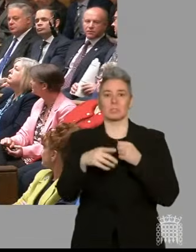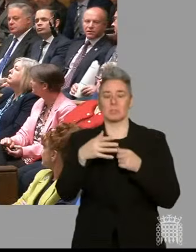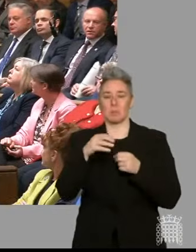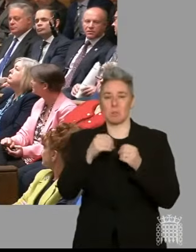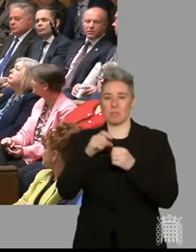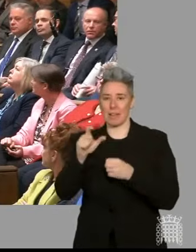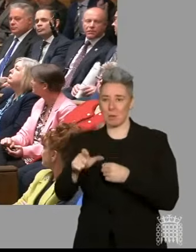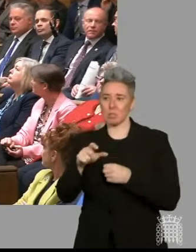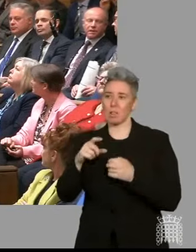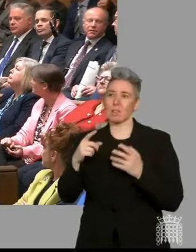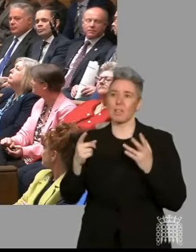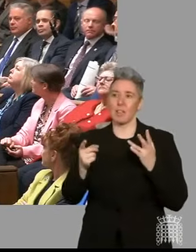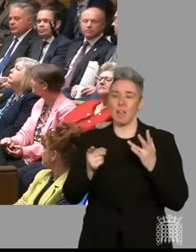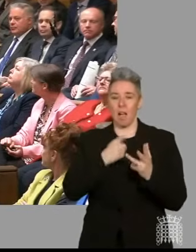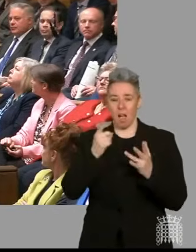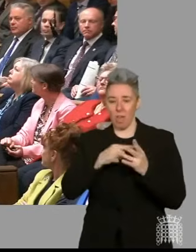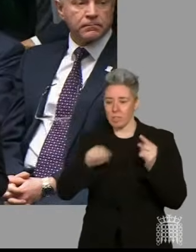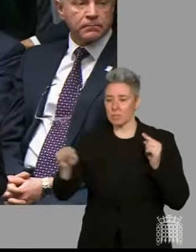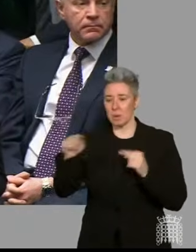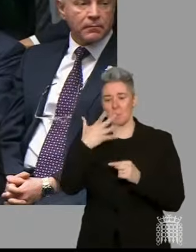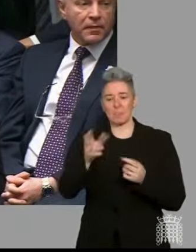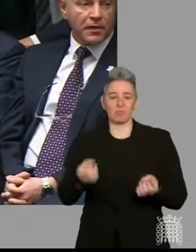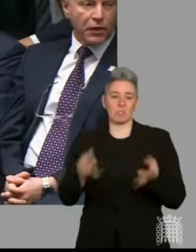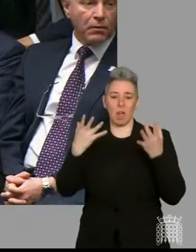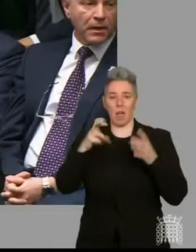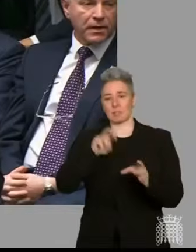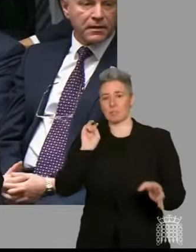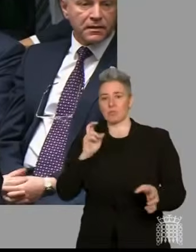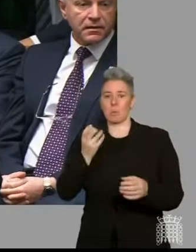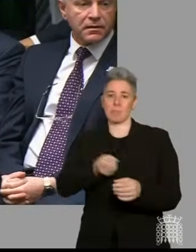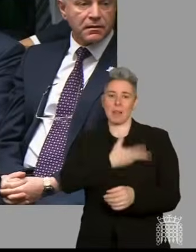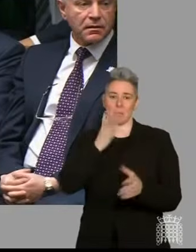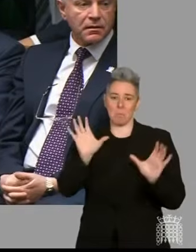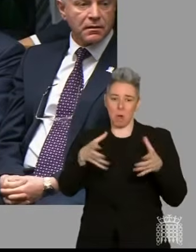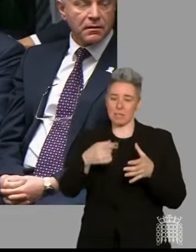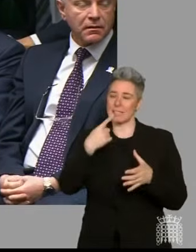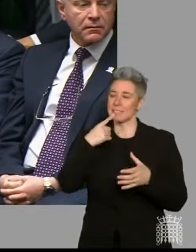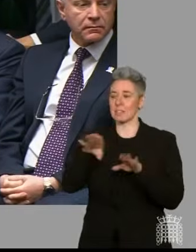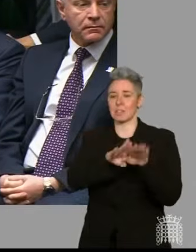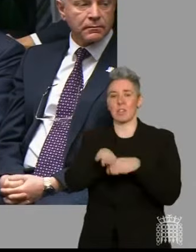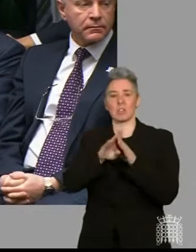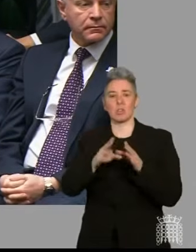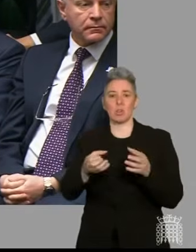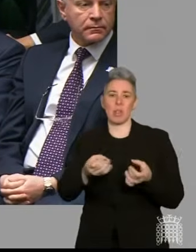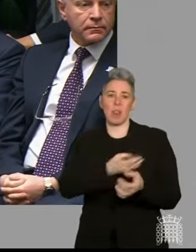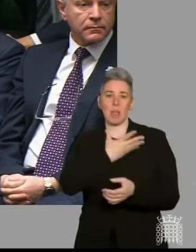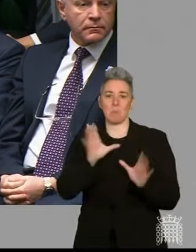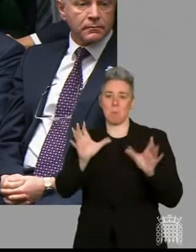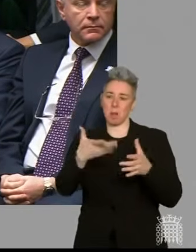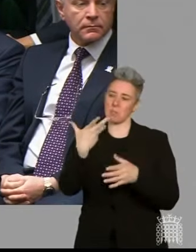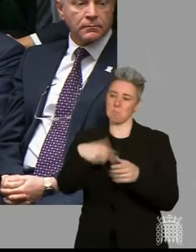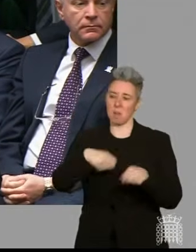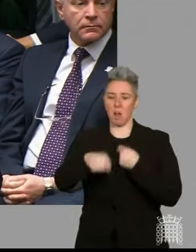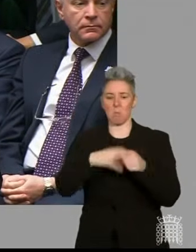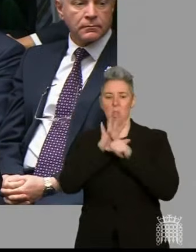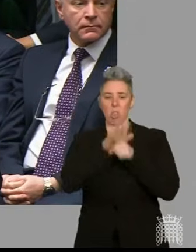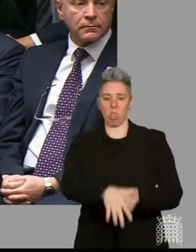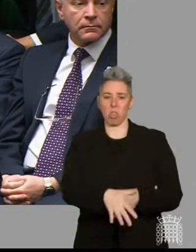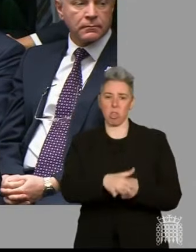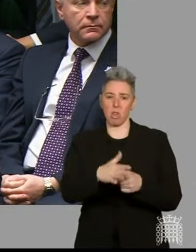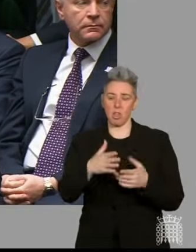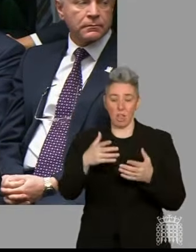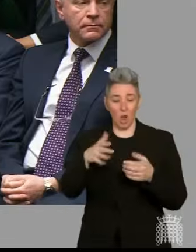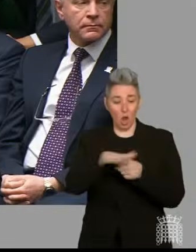the National Labour Party has become overly authoritarian, a dereliction of local democracy, has lost its moral compass and